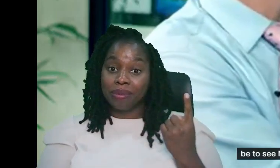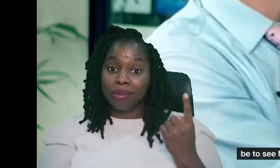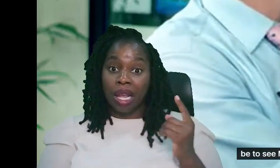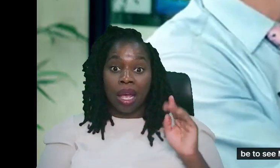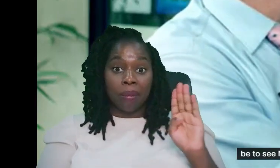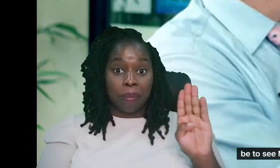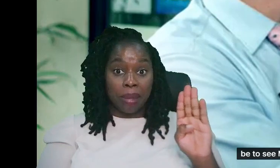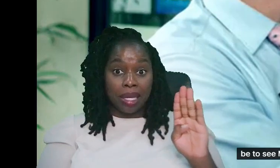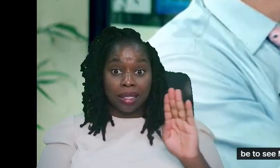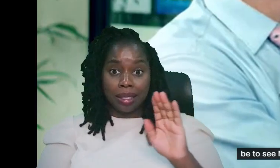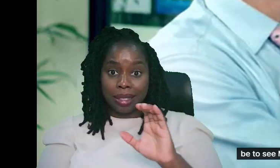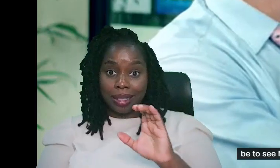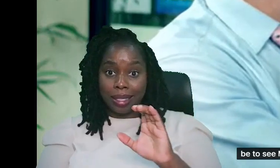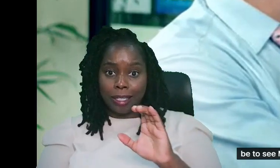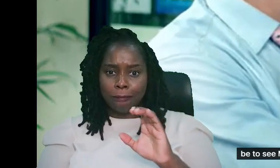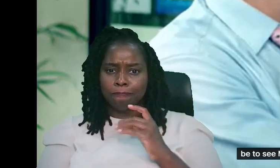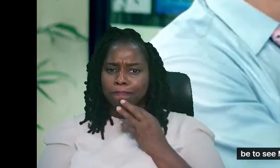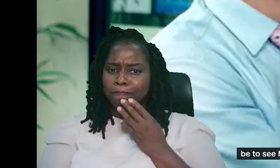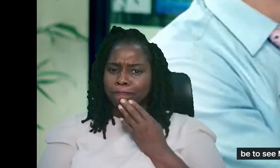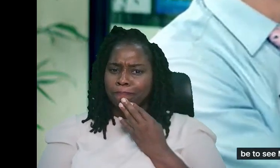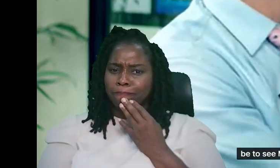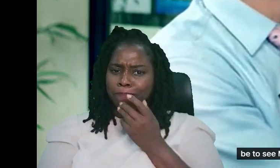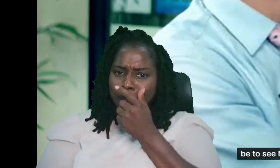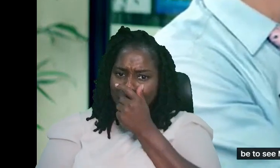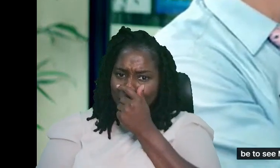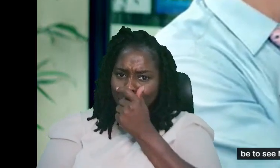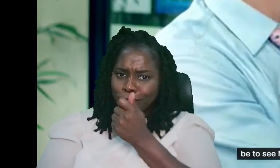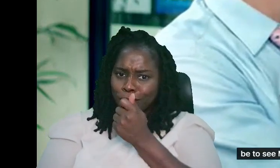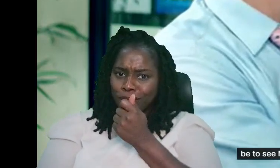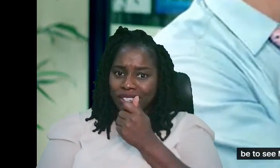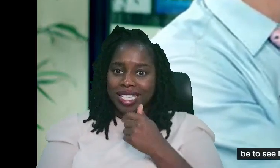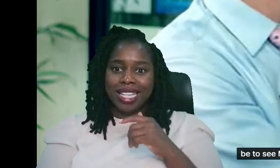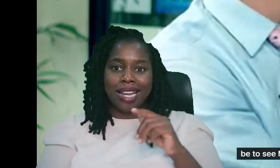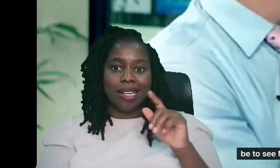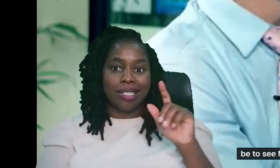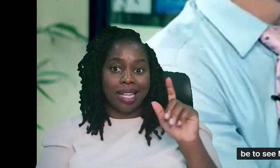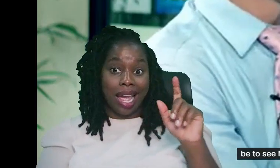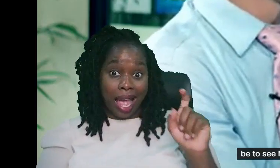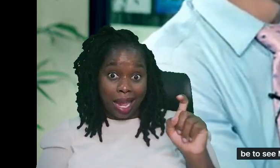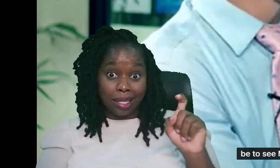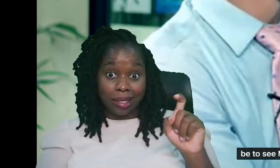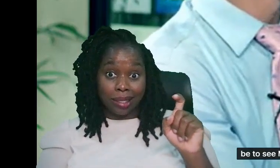B to C, interesting. B to C is x.